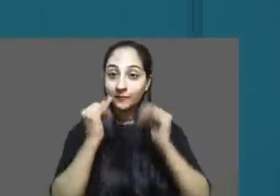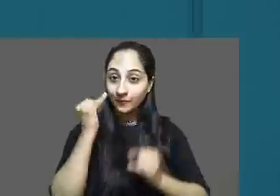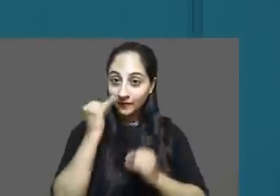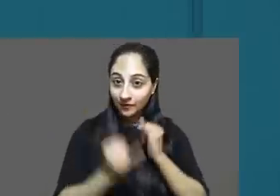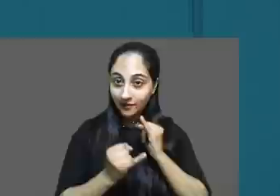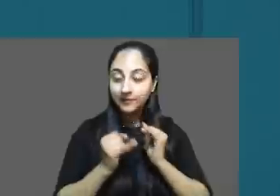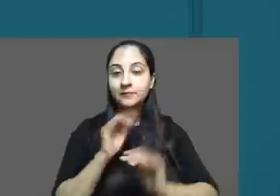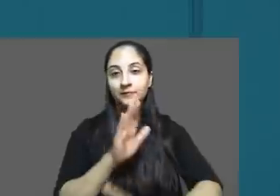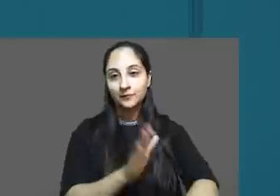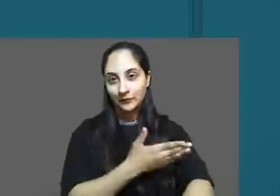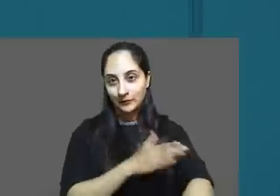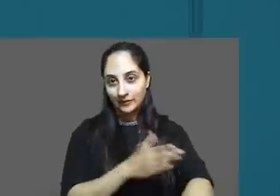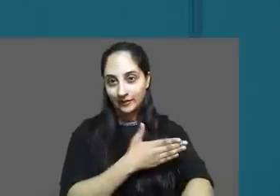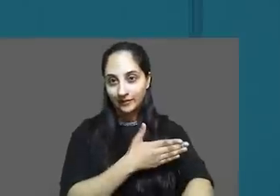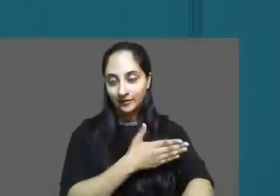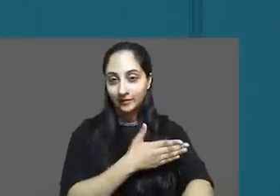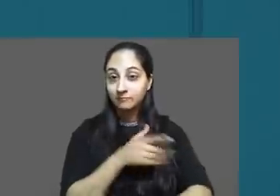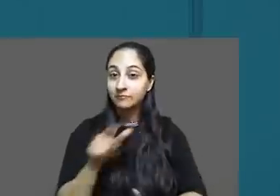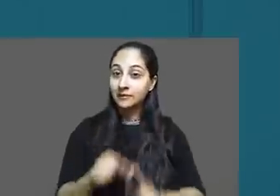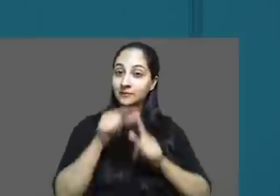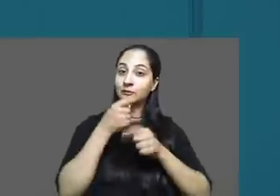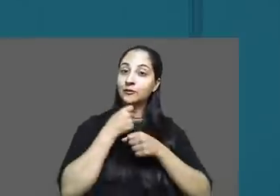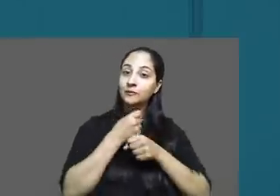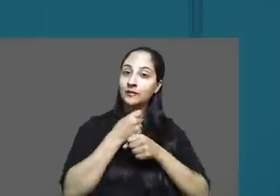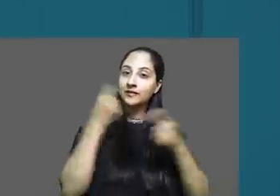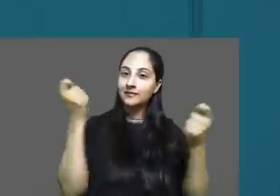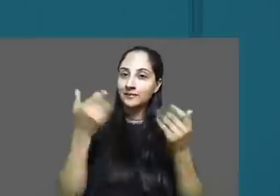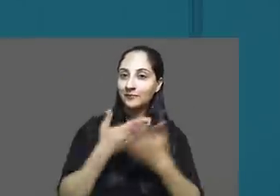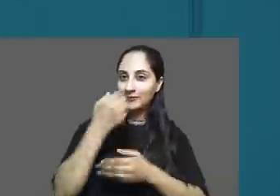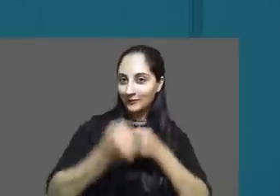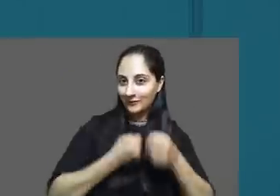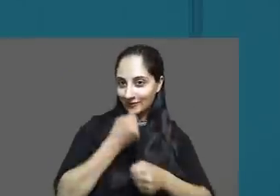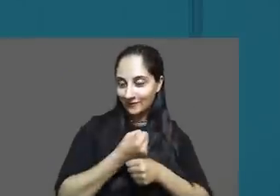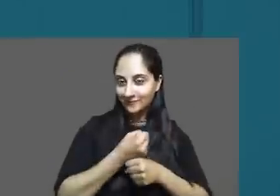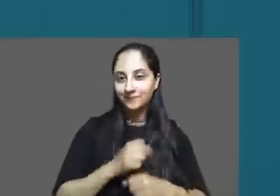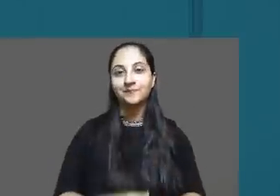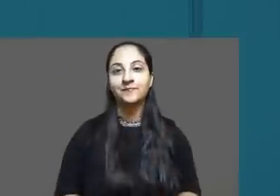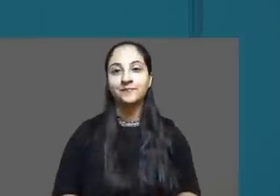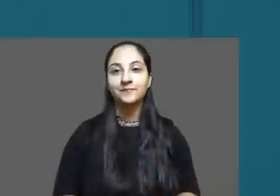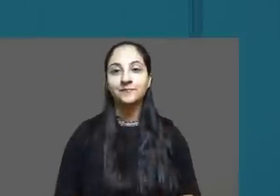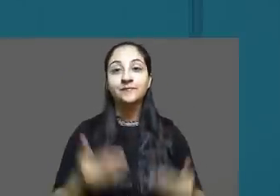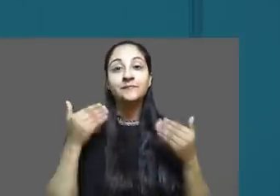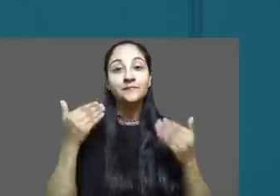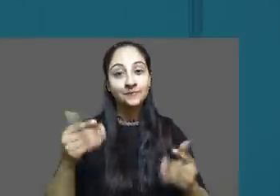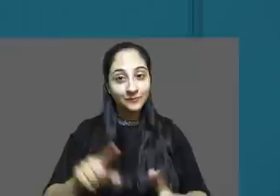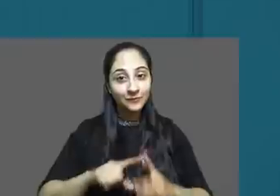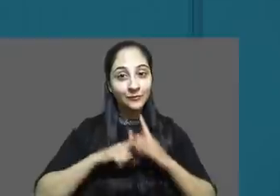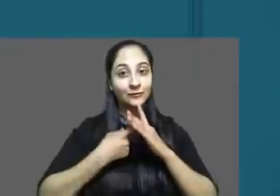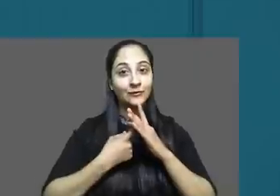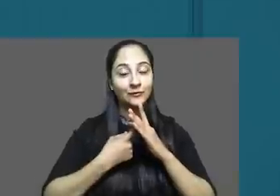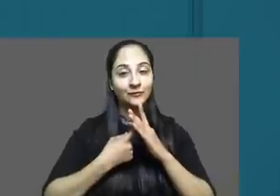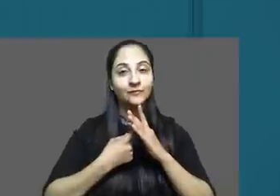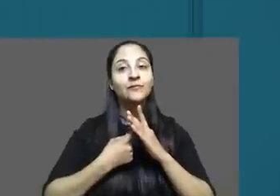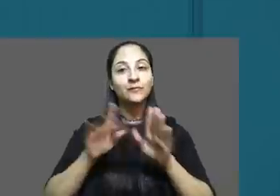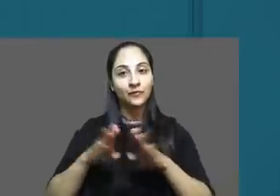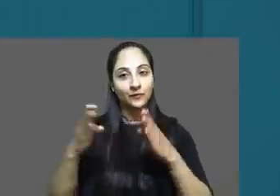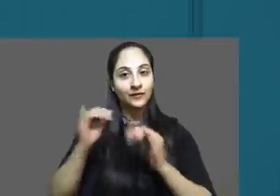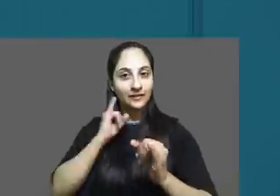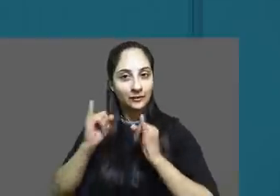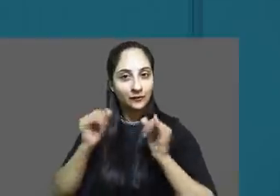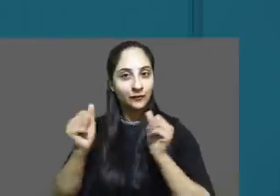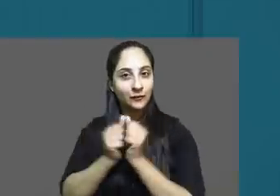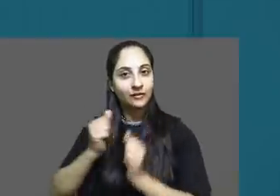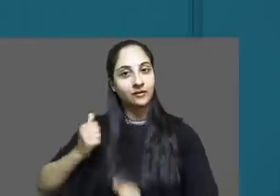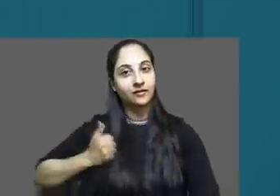some special musical expressions specifically made for this Navroz occasion. But without further ado, here is